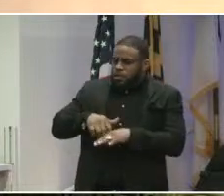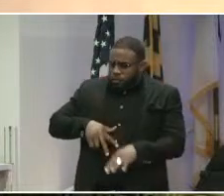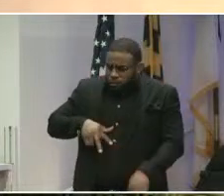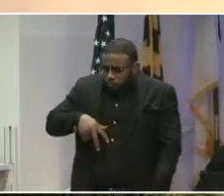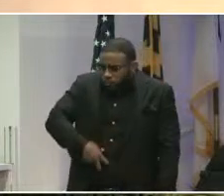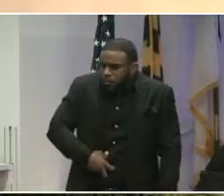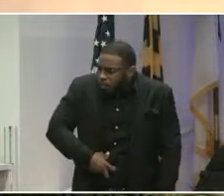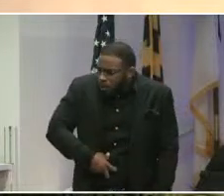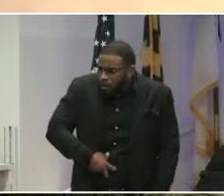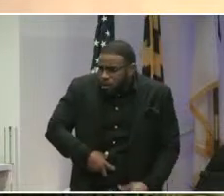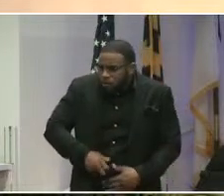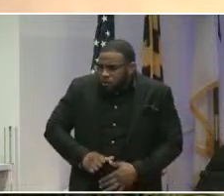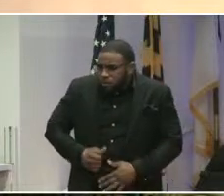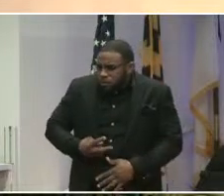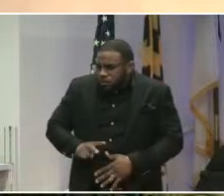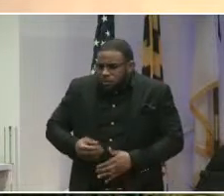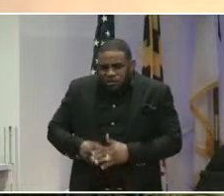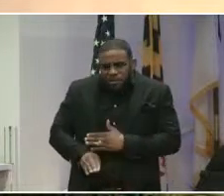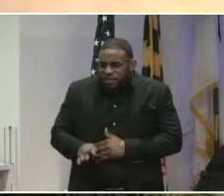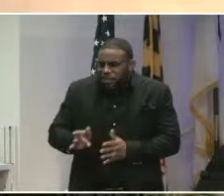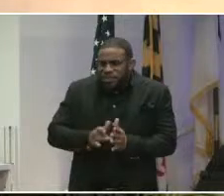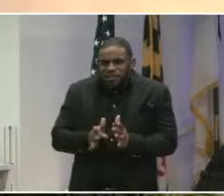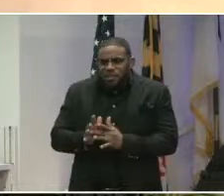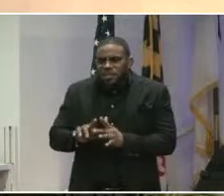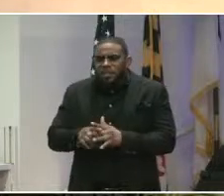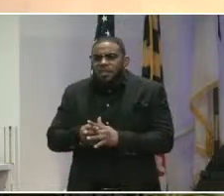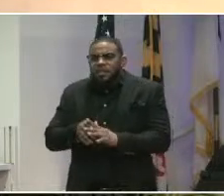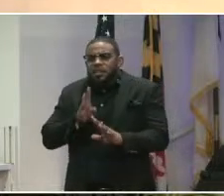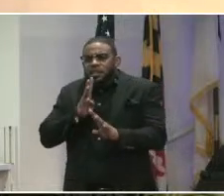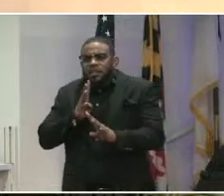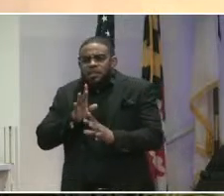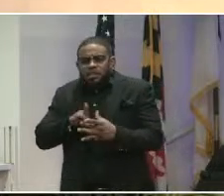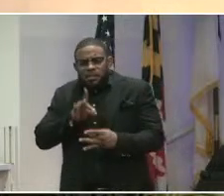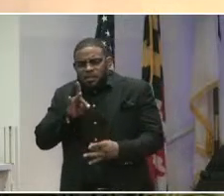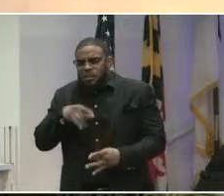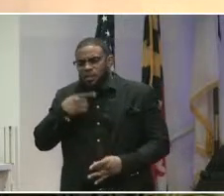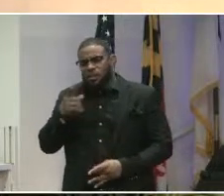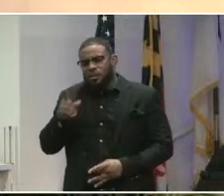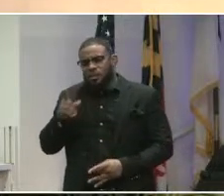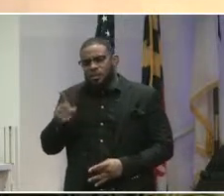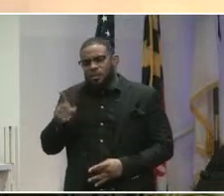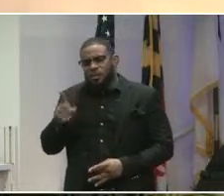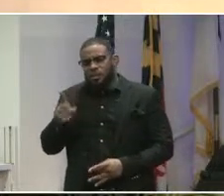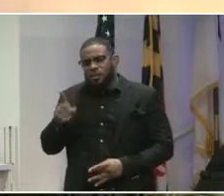womb for a second birth. Jesus began speaking spiritually and told him that,